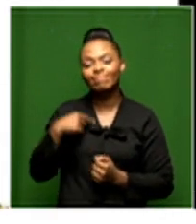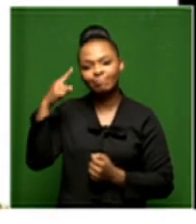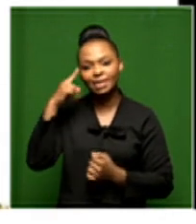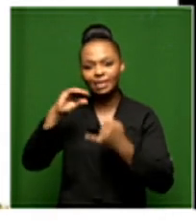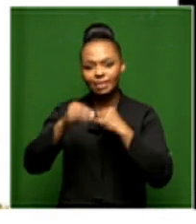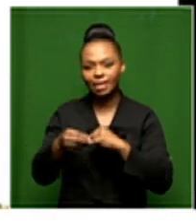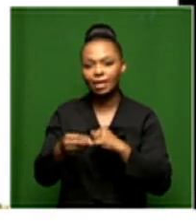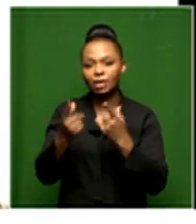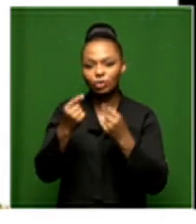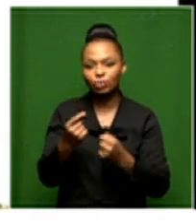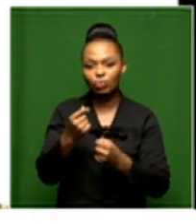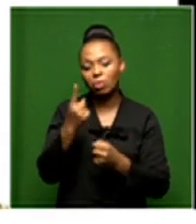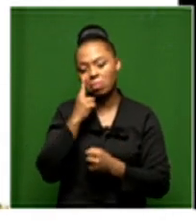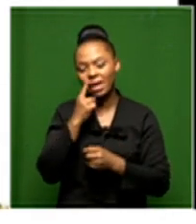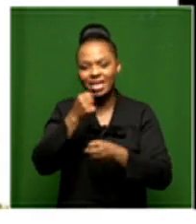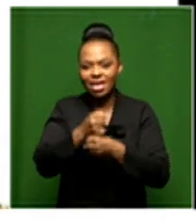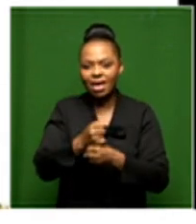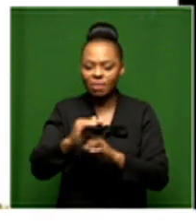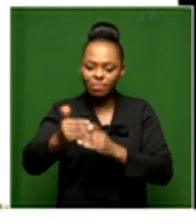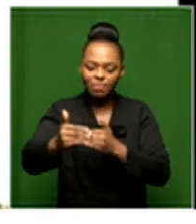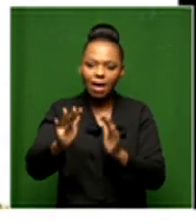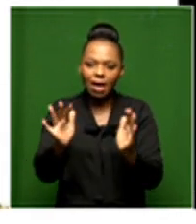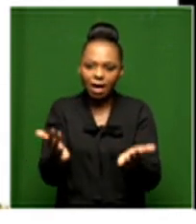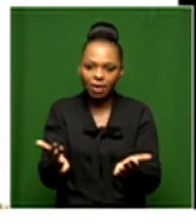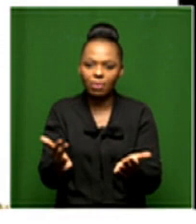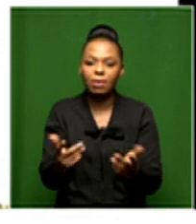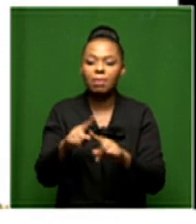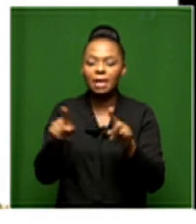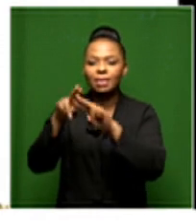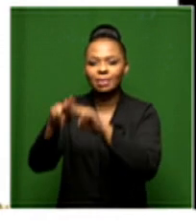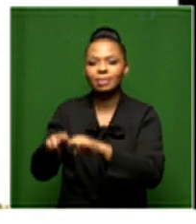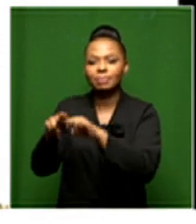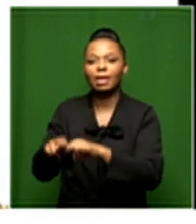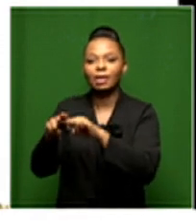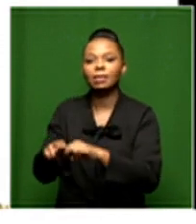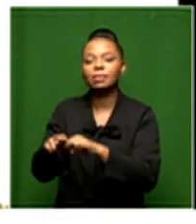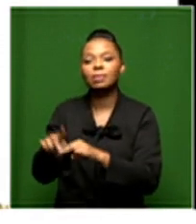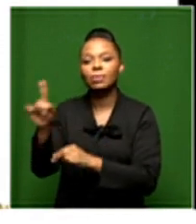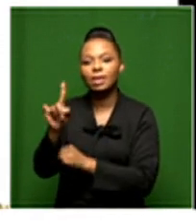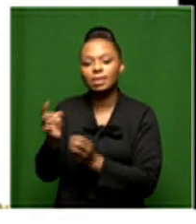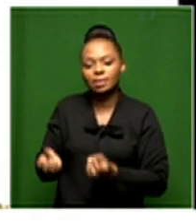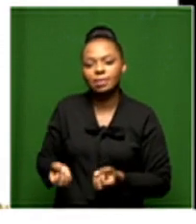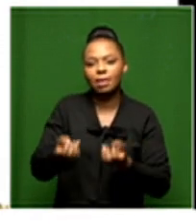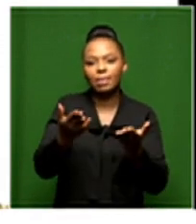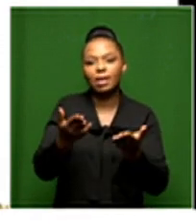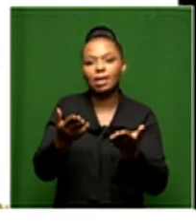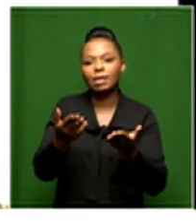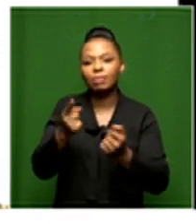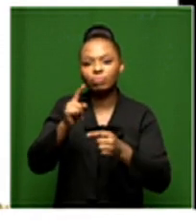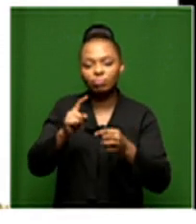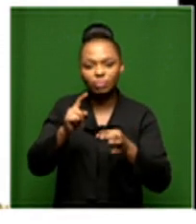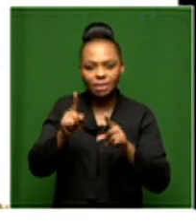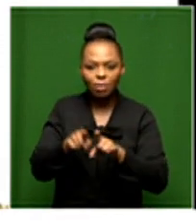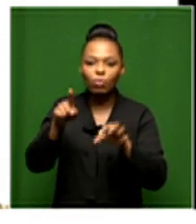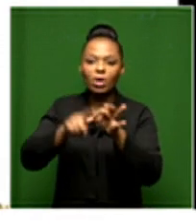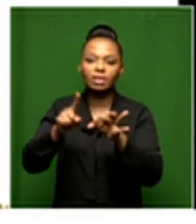in a year. This will be highly dependent on the supply of vaccine in terms of what quantities we get in what